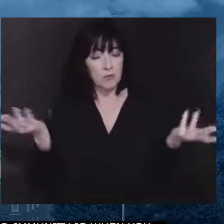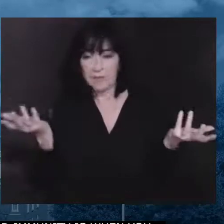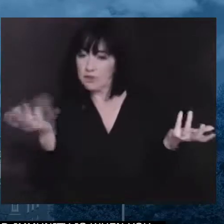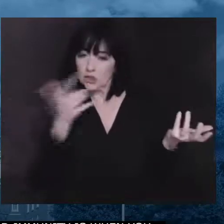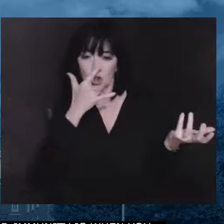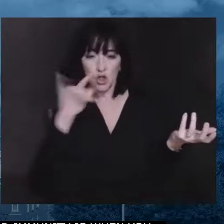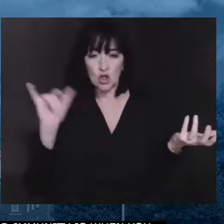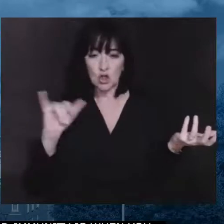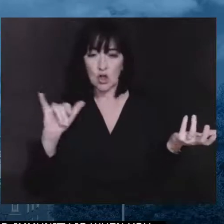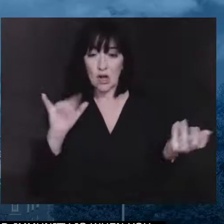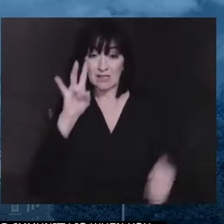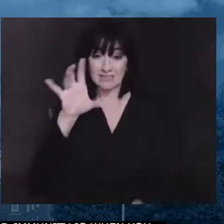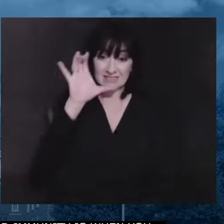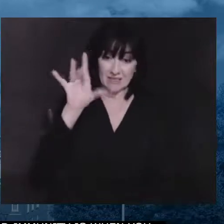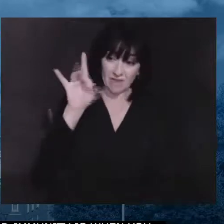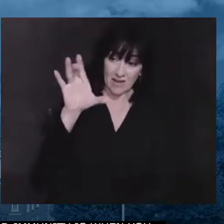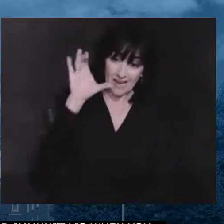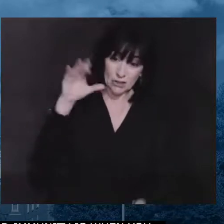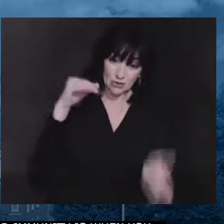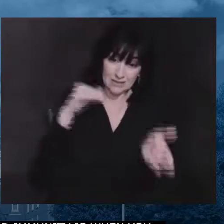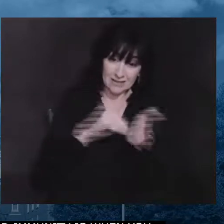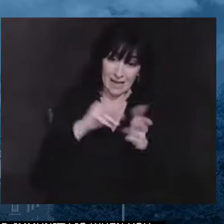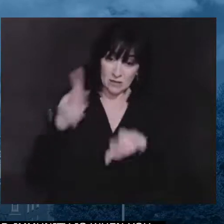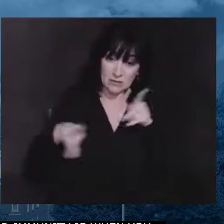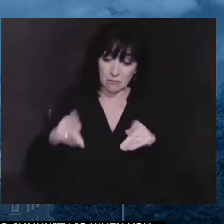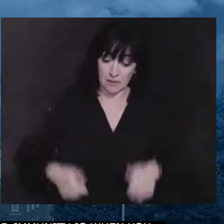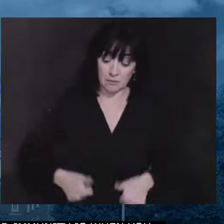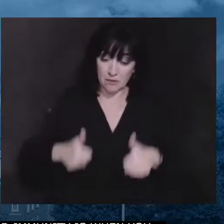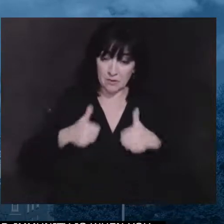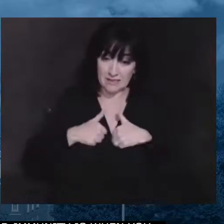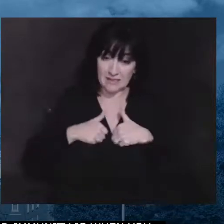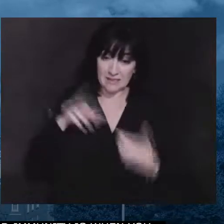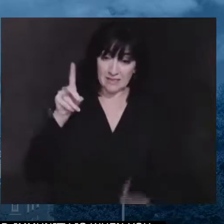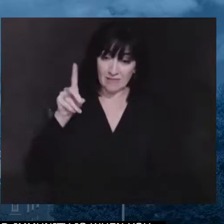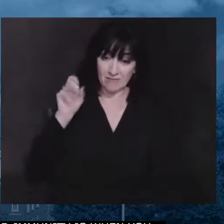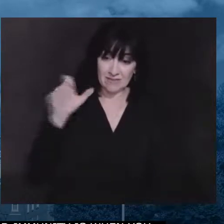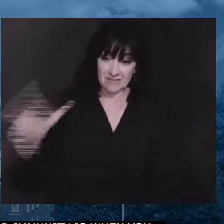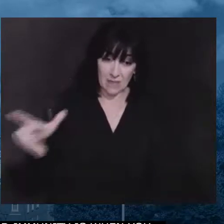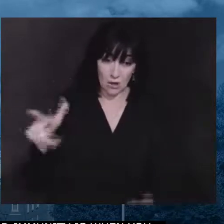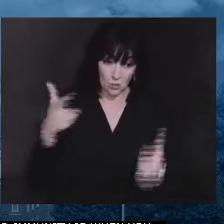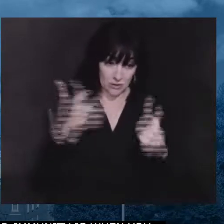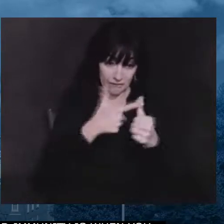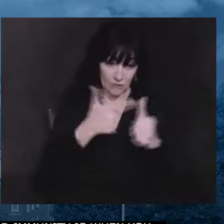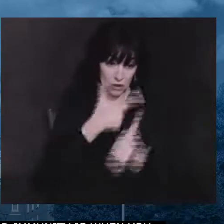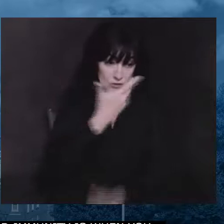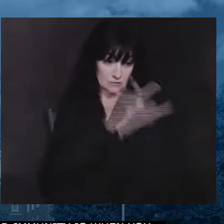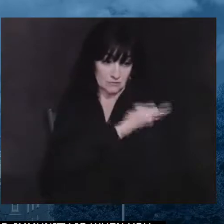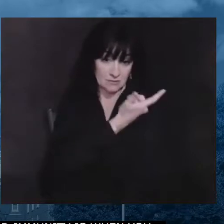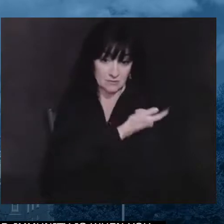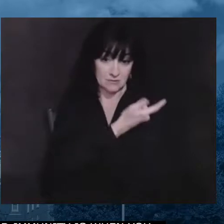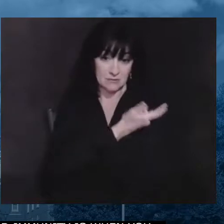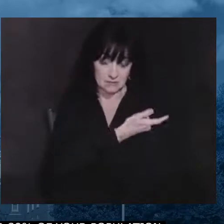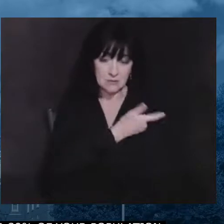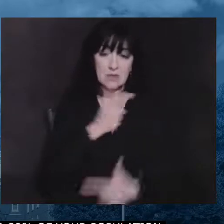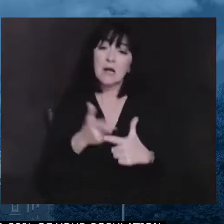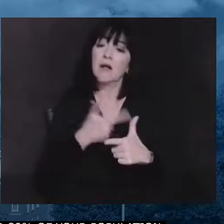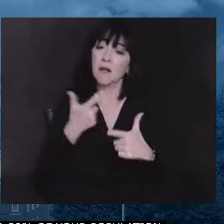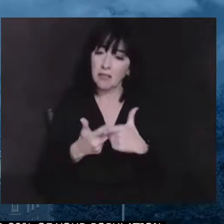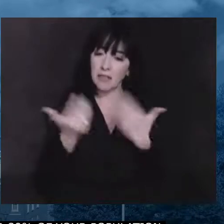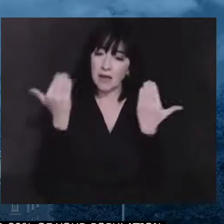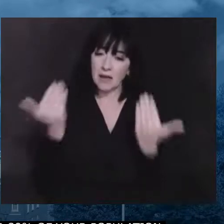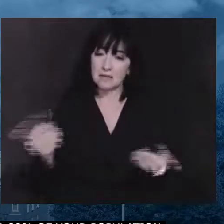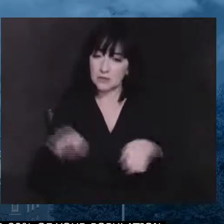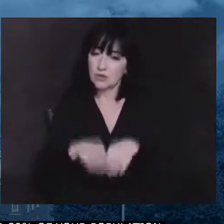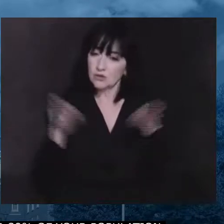800,000 Delawareans that we want to get vaccinated before we feel like we have herd immunity here. So, it's